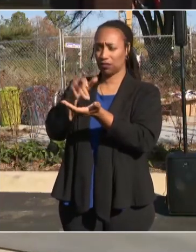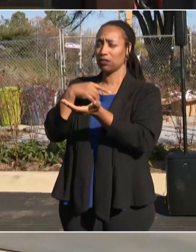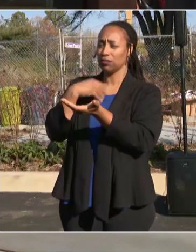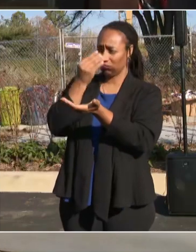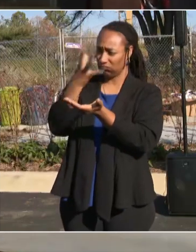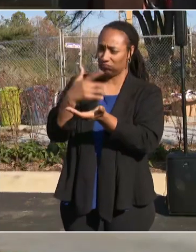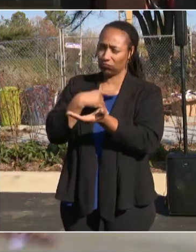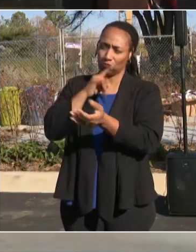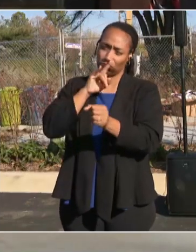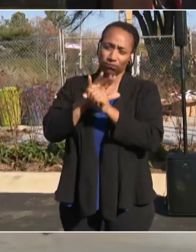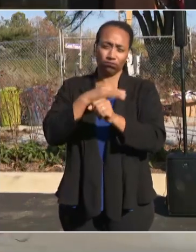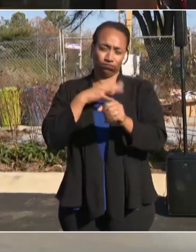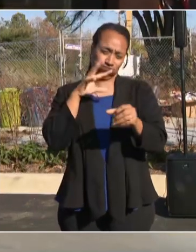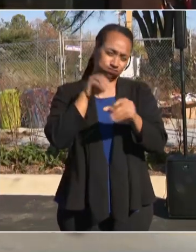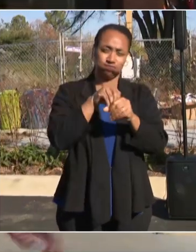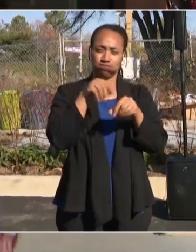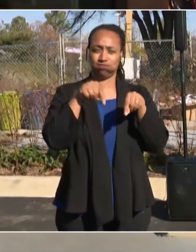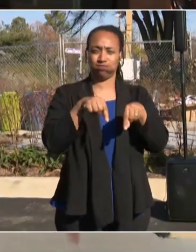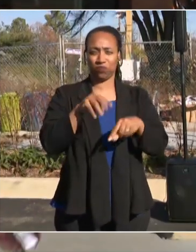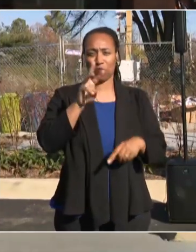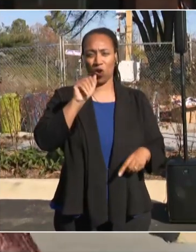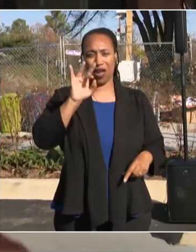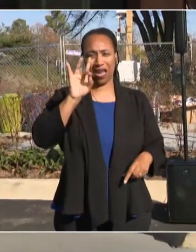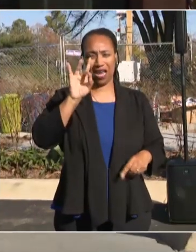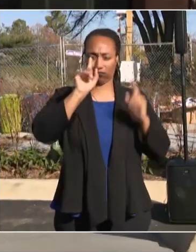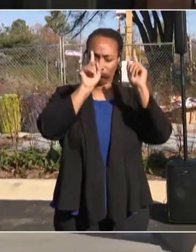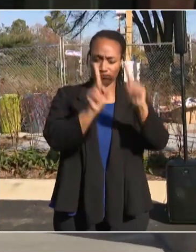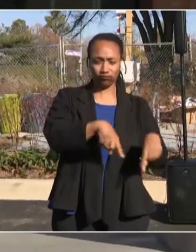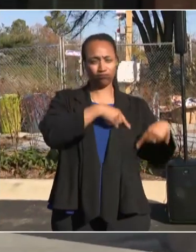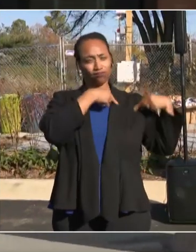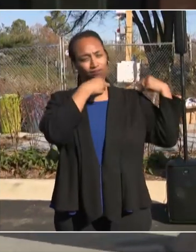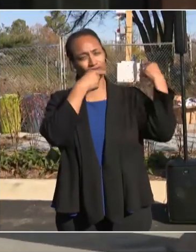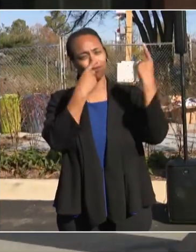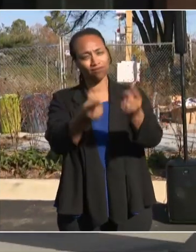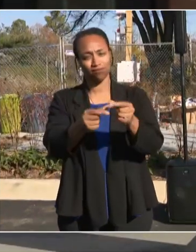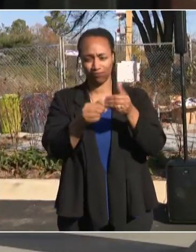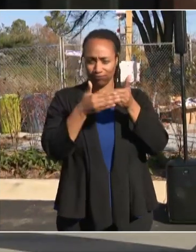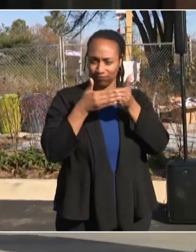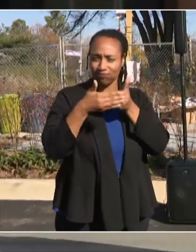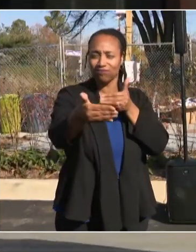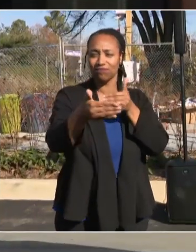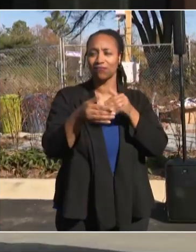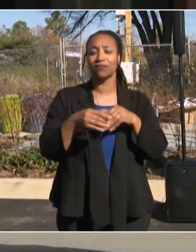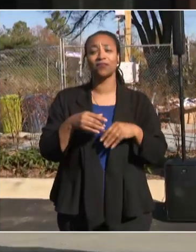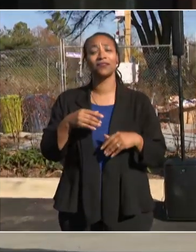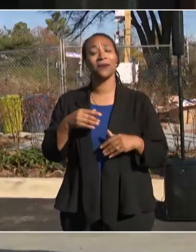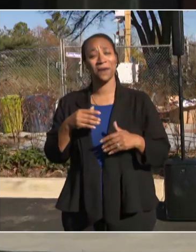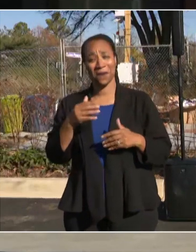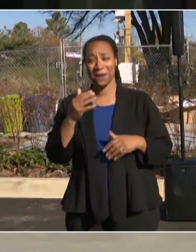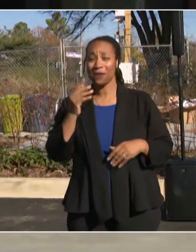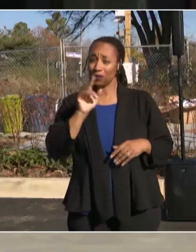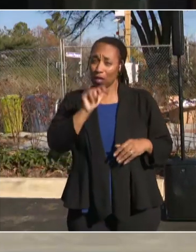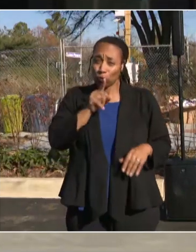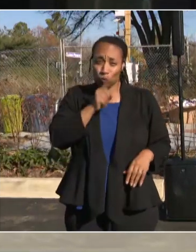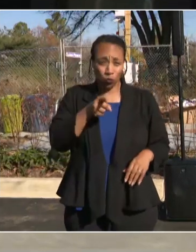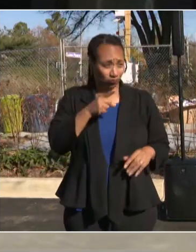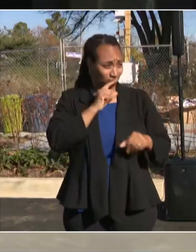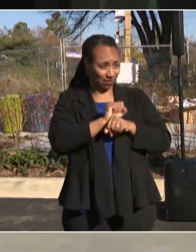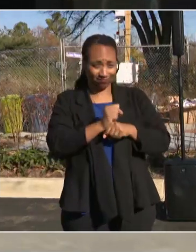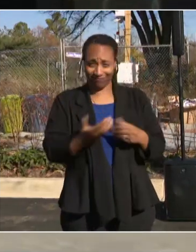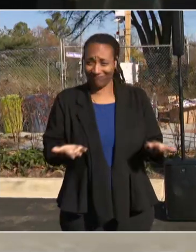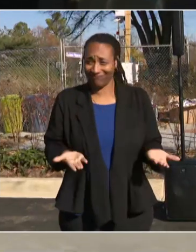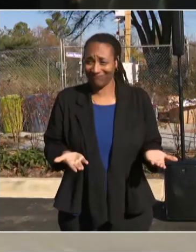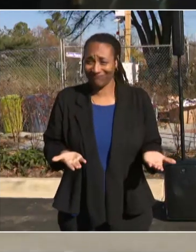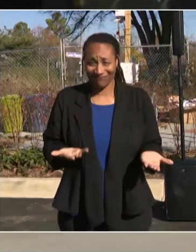here today, almost 10 years as your mayor, knowing that it's true. That together we have invested over $1